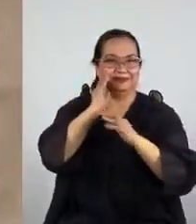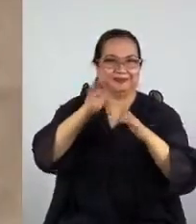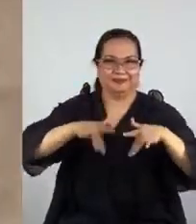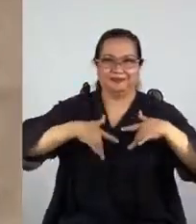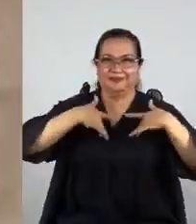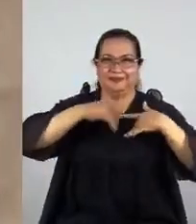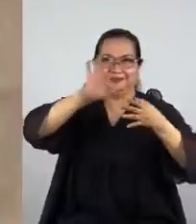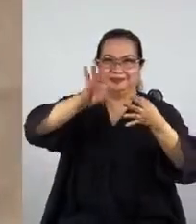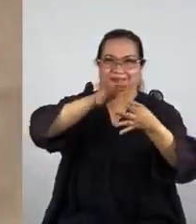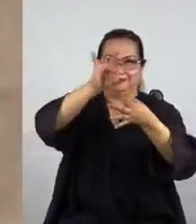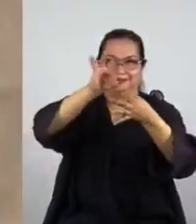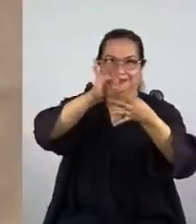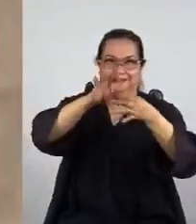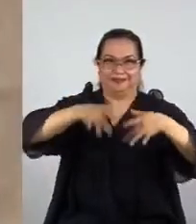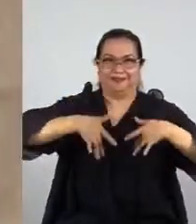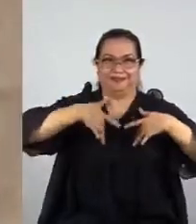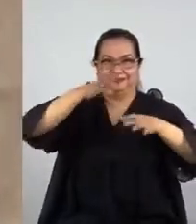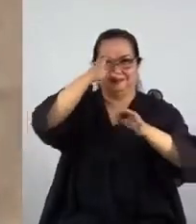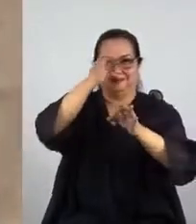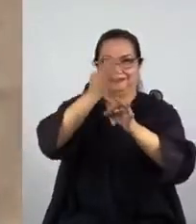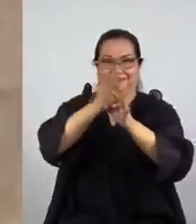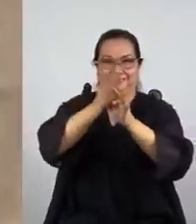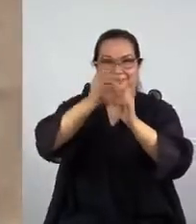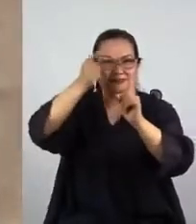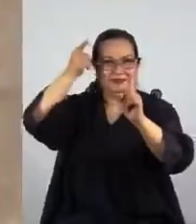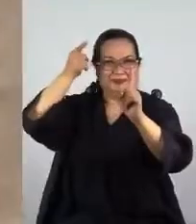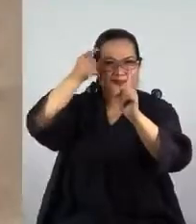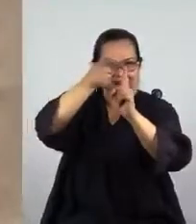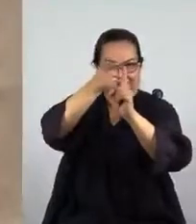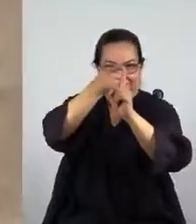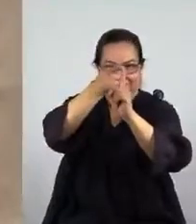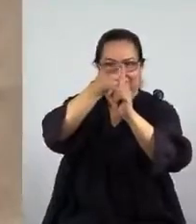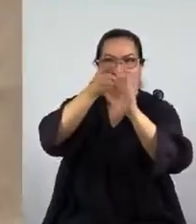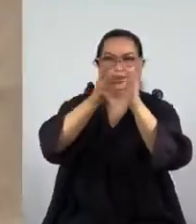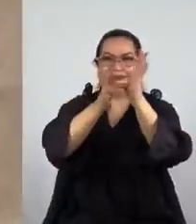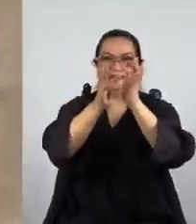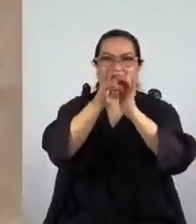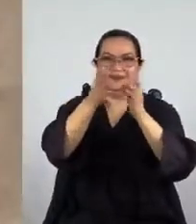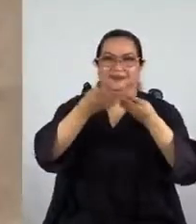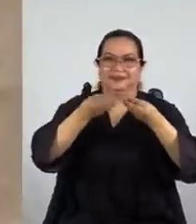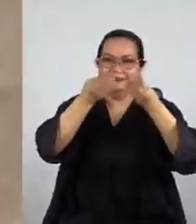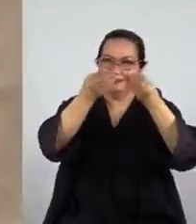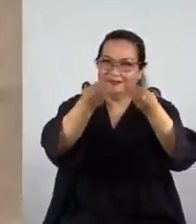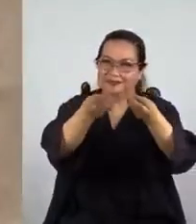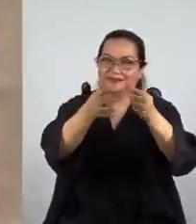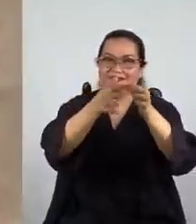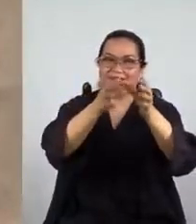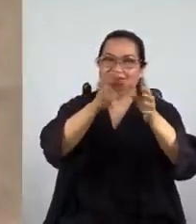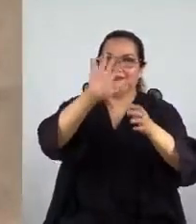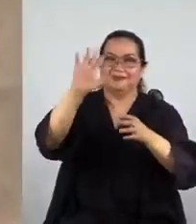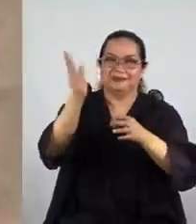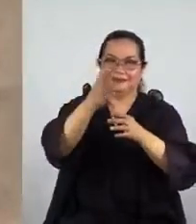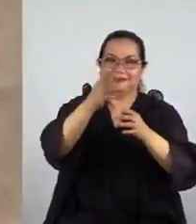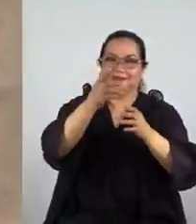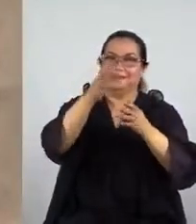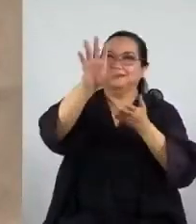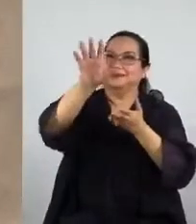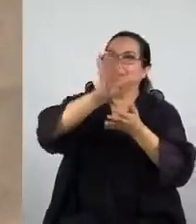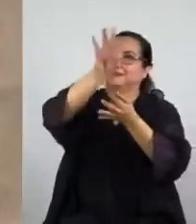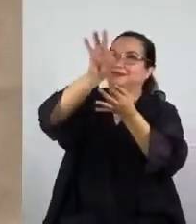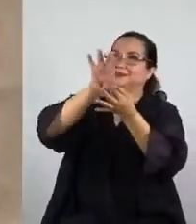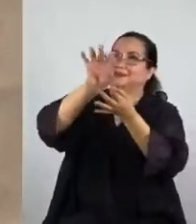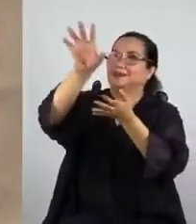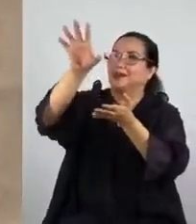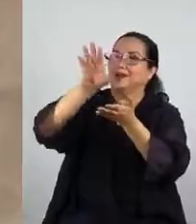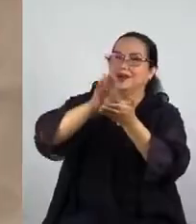perfect life of faith. We fix our eyes on Jesus also because He has given us the pattern of godly lives, the perfect